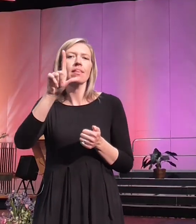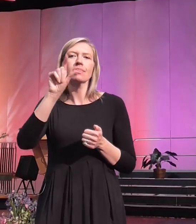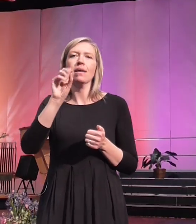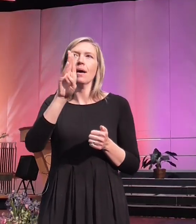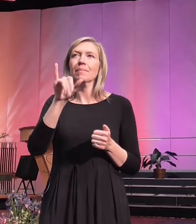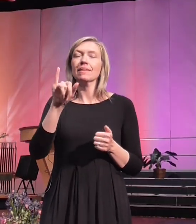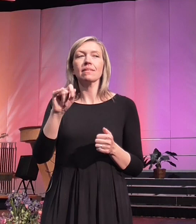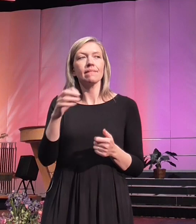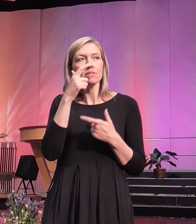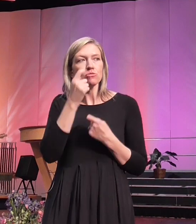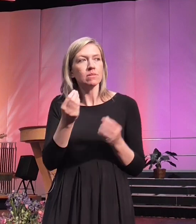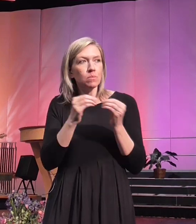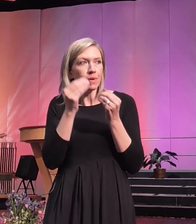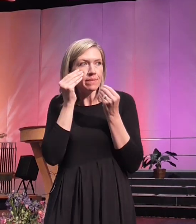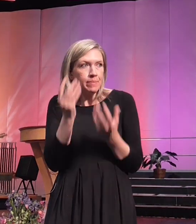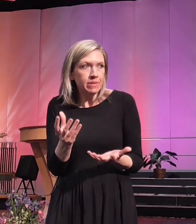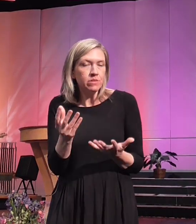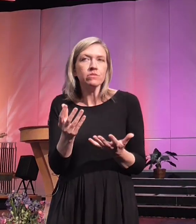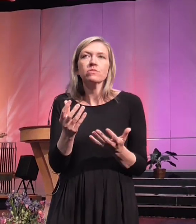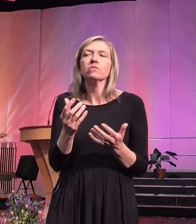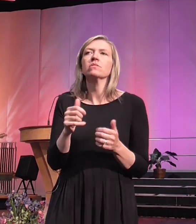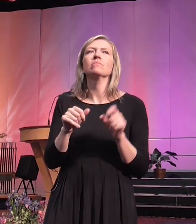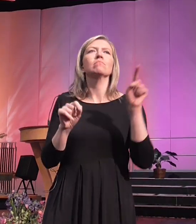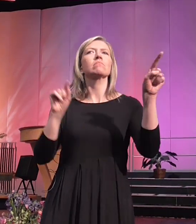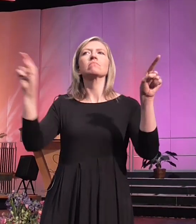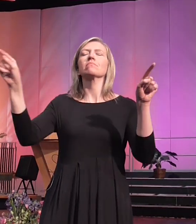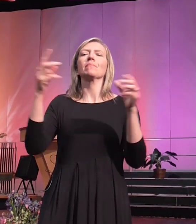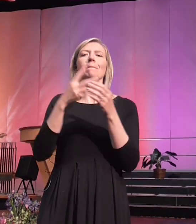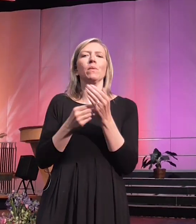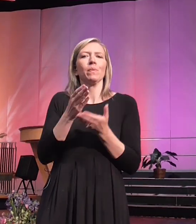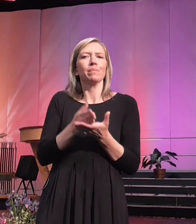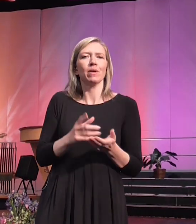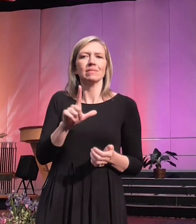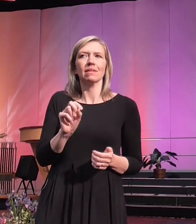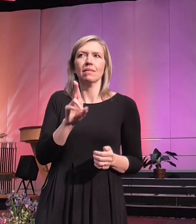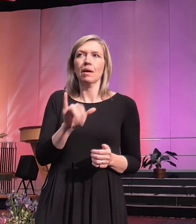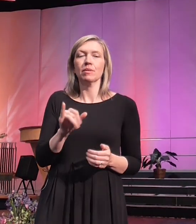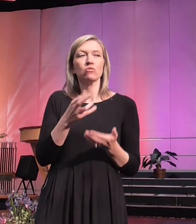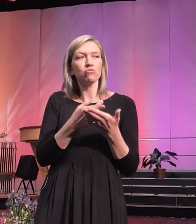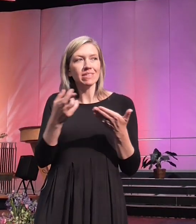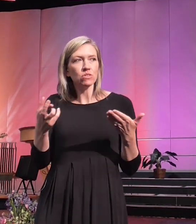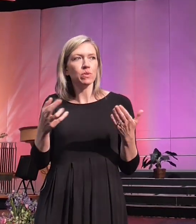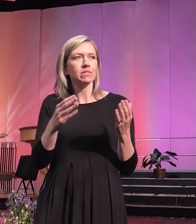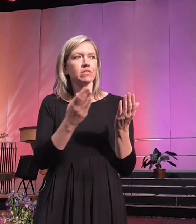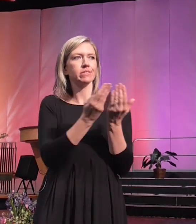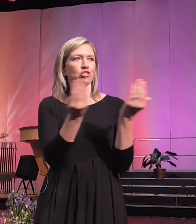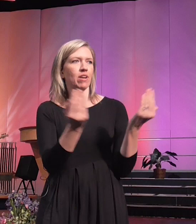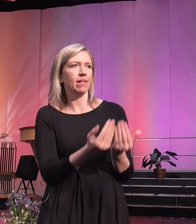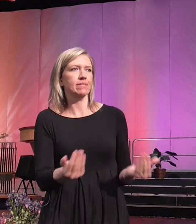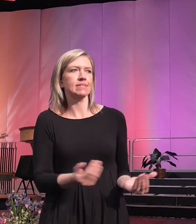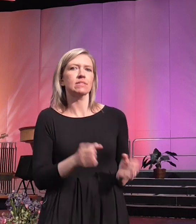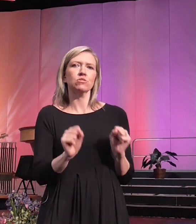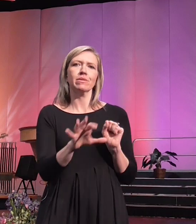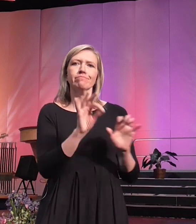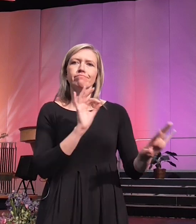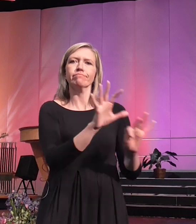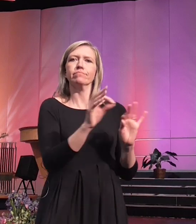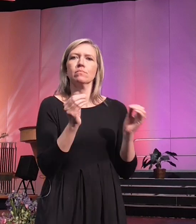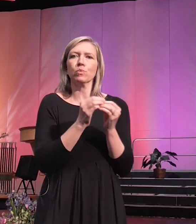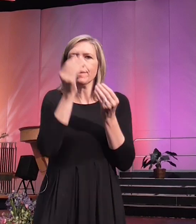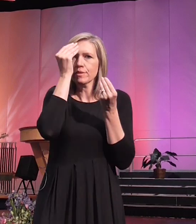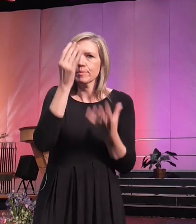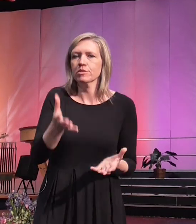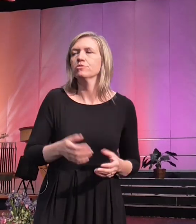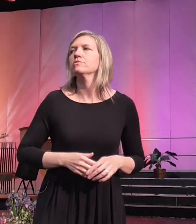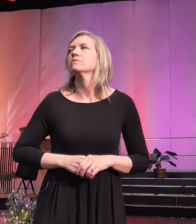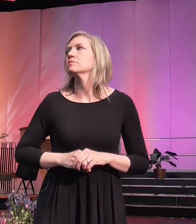more information. And also at either end of the lobby are our resource shelves, so you can pick up some information there too. And